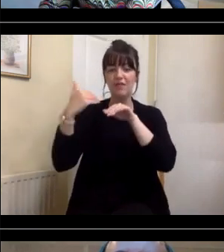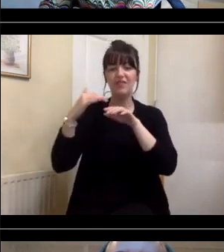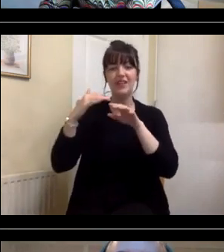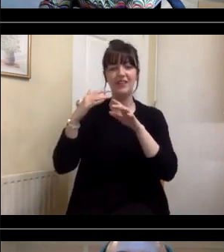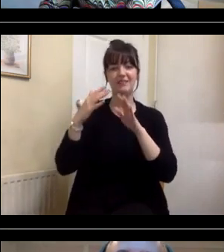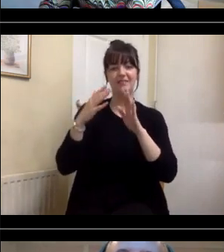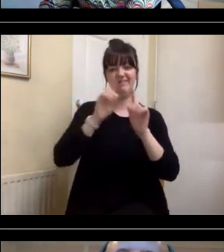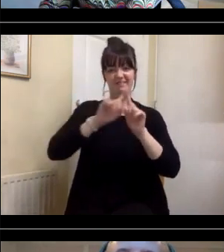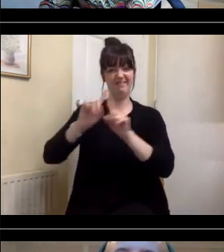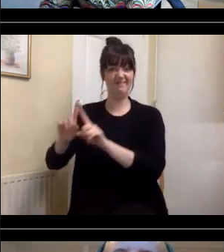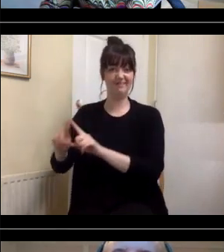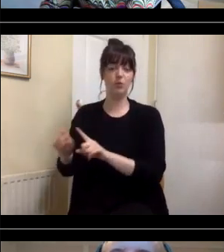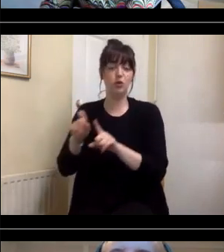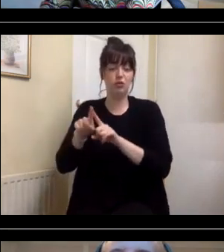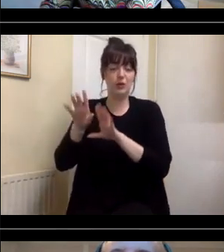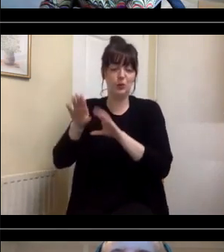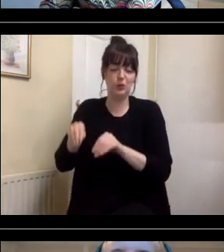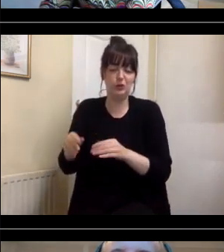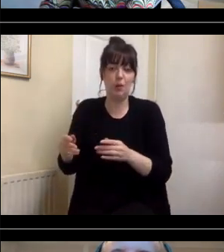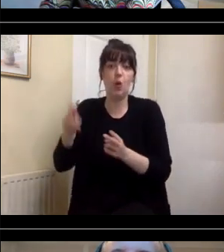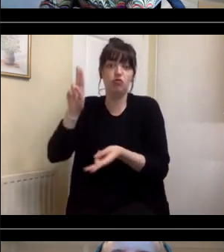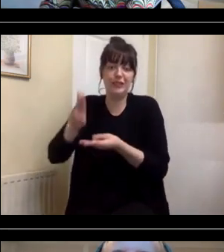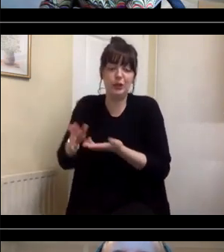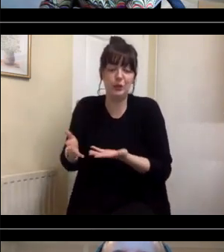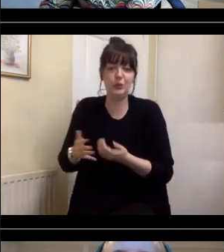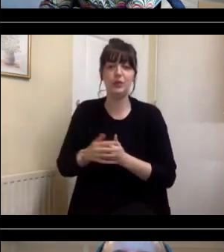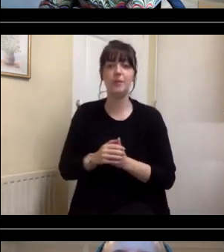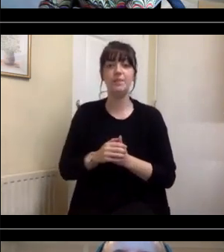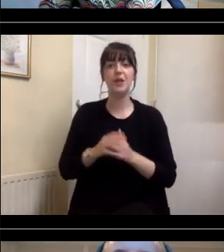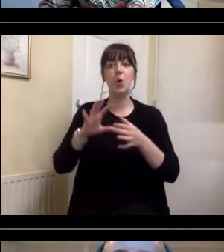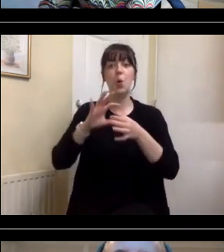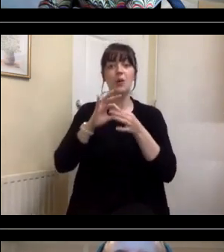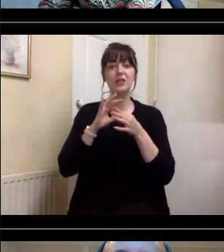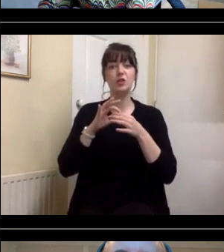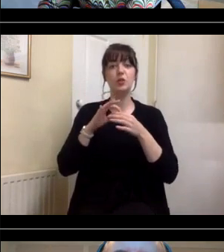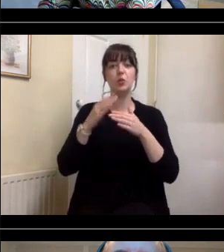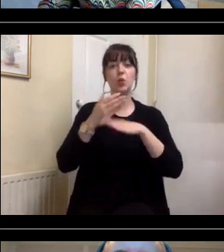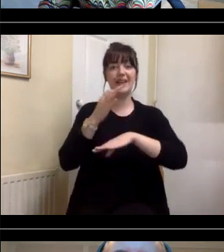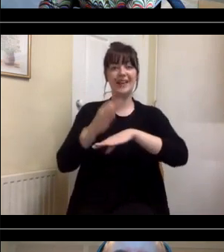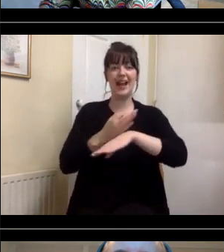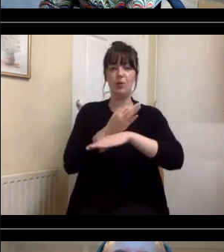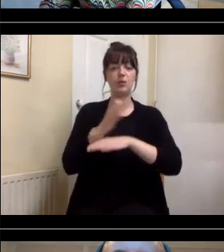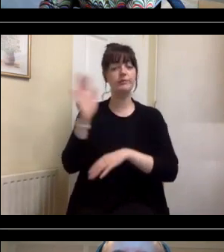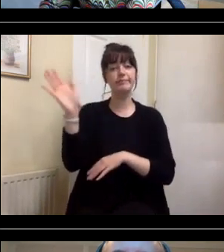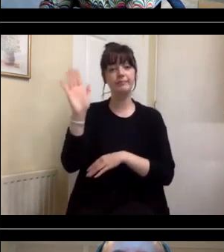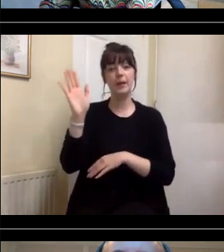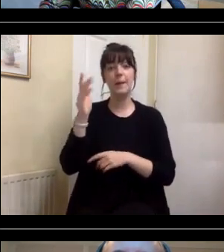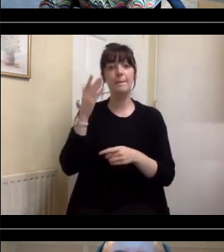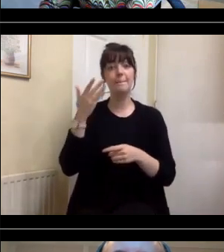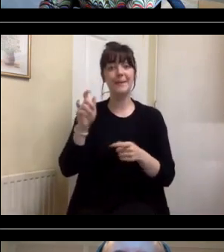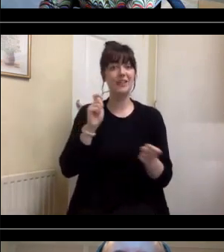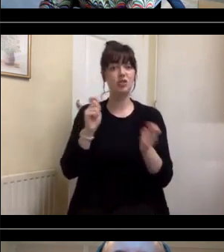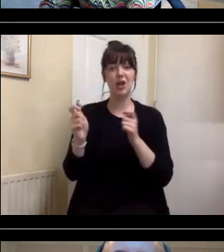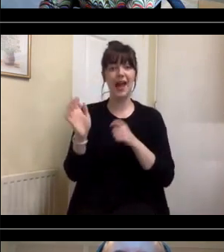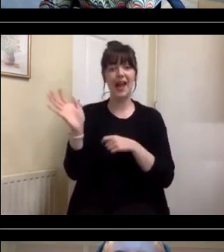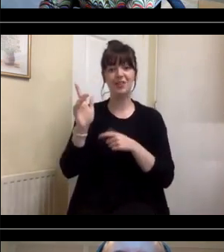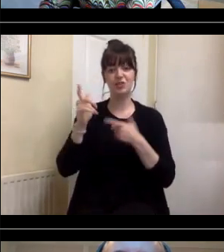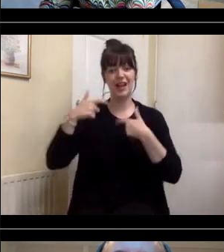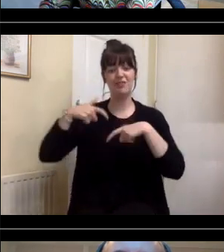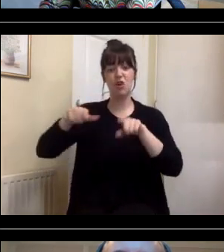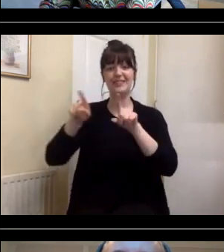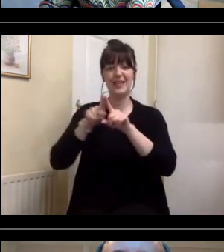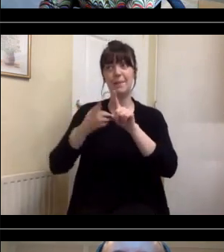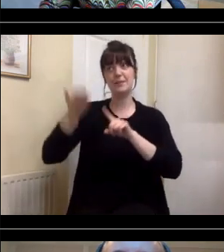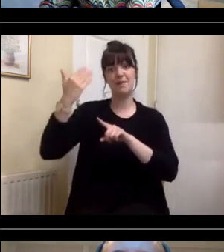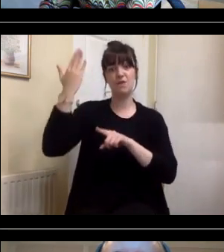With regards to the working hours, no, we've not changed our plans